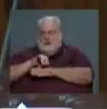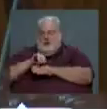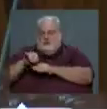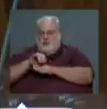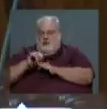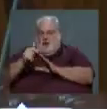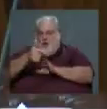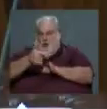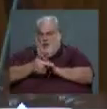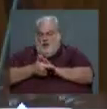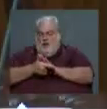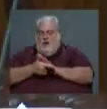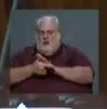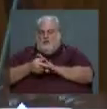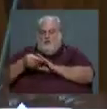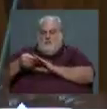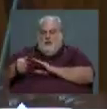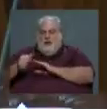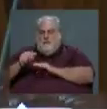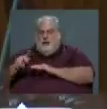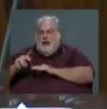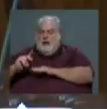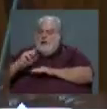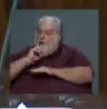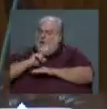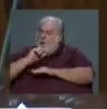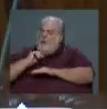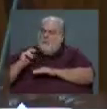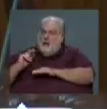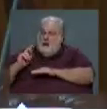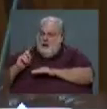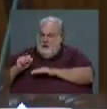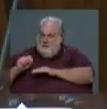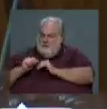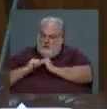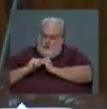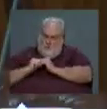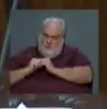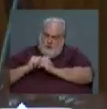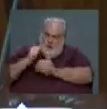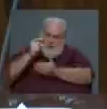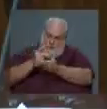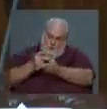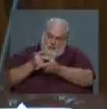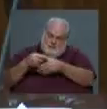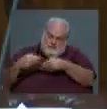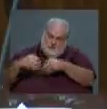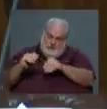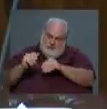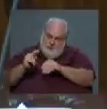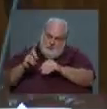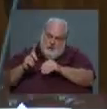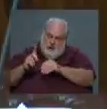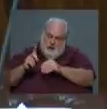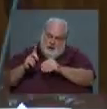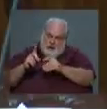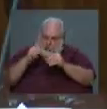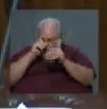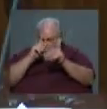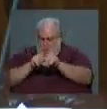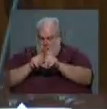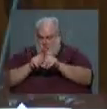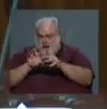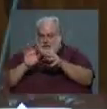law for the purpose of refunding bonds previously issued thereunder, to authorize the sale of the bonds and the approval of the bond purchase agreement